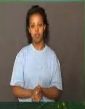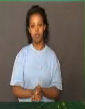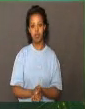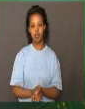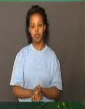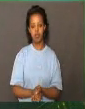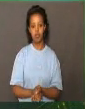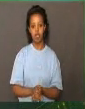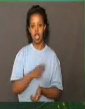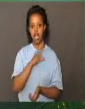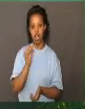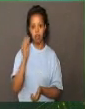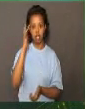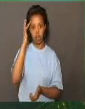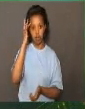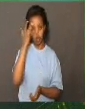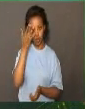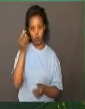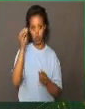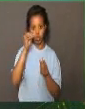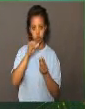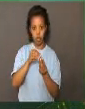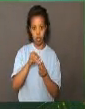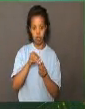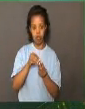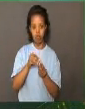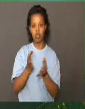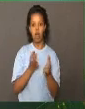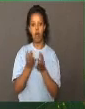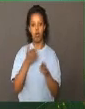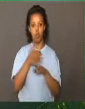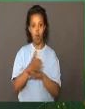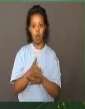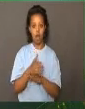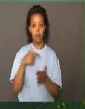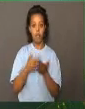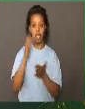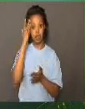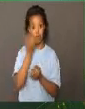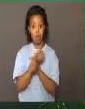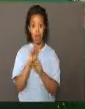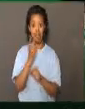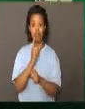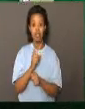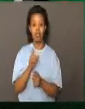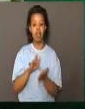Describe your illness and what the antibiotics did to treat your illness.